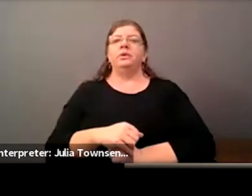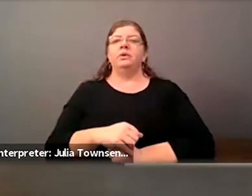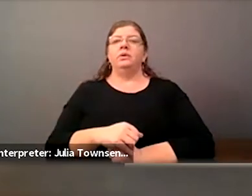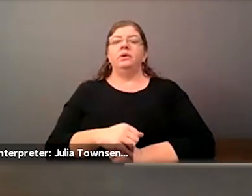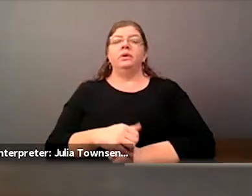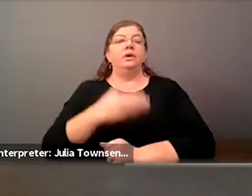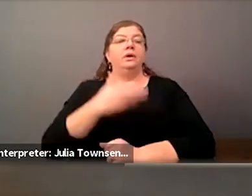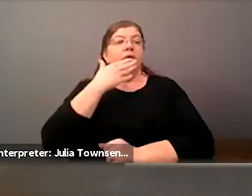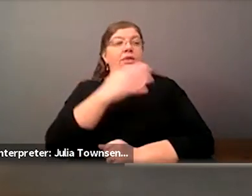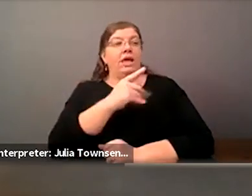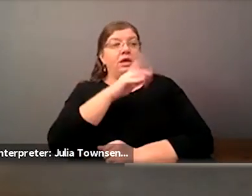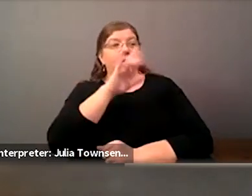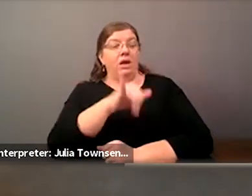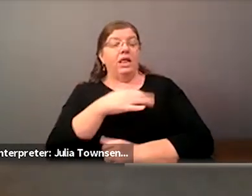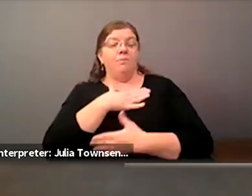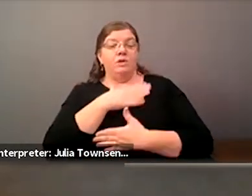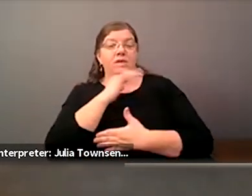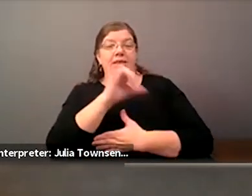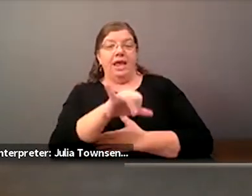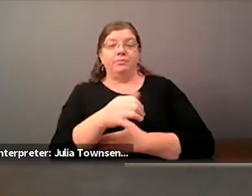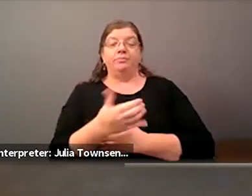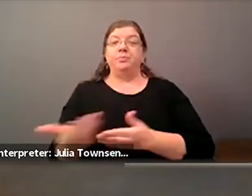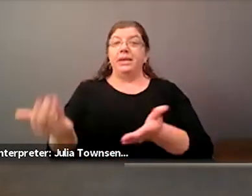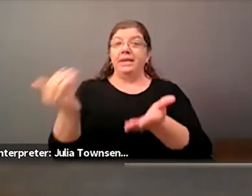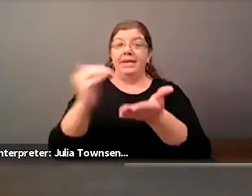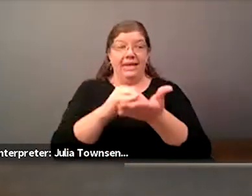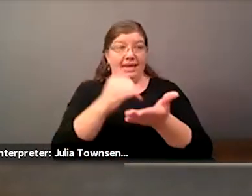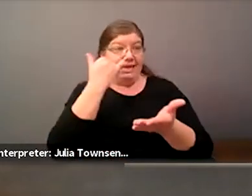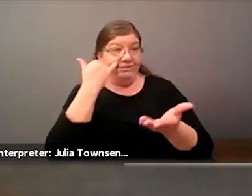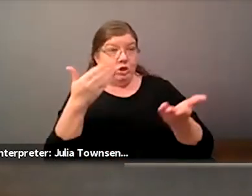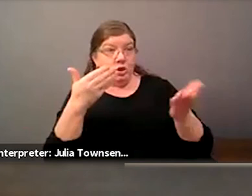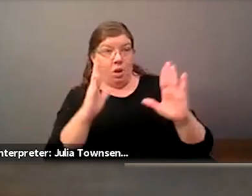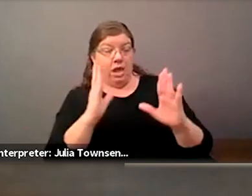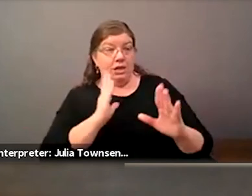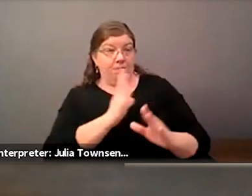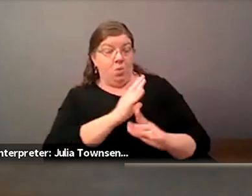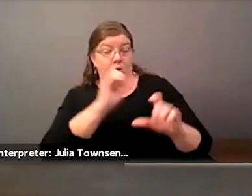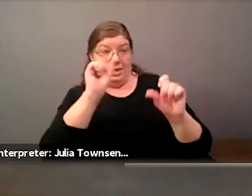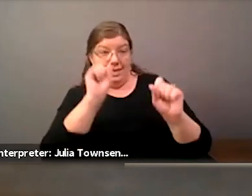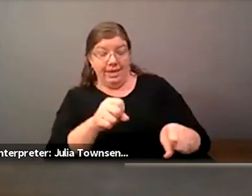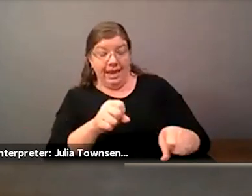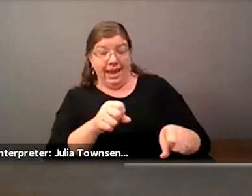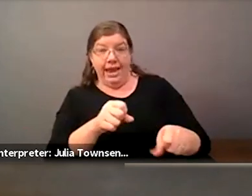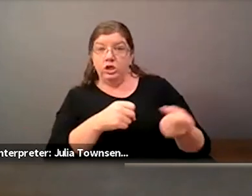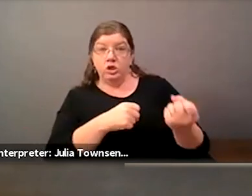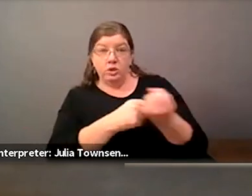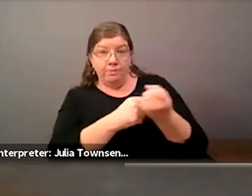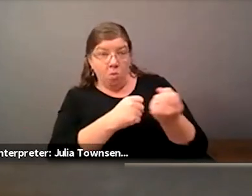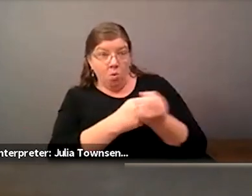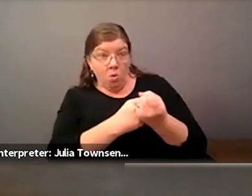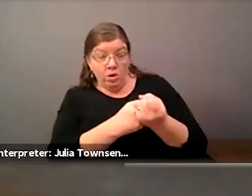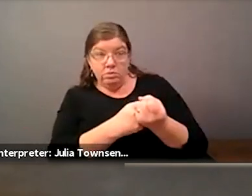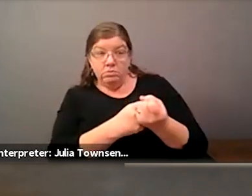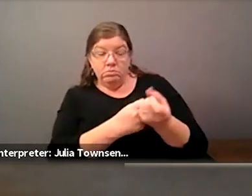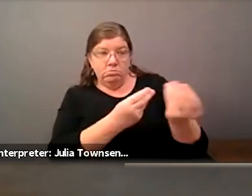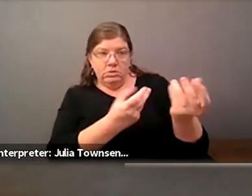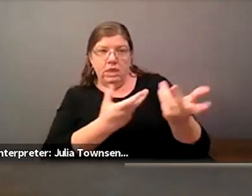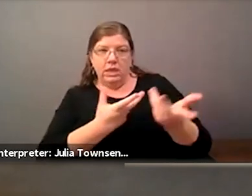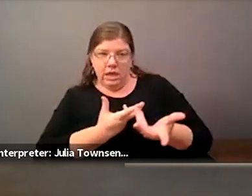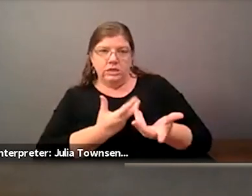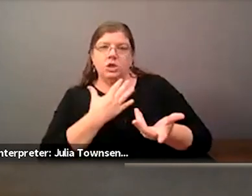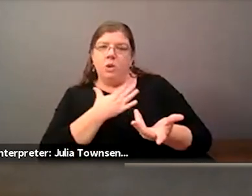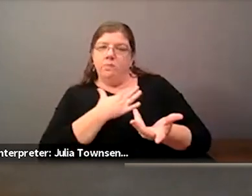thank you kelly fresh i appreciate that but again if if there's a way that the board can just support just uh please